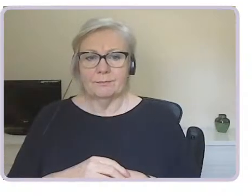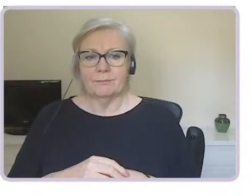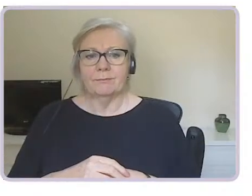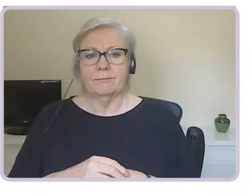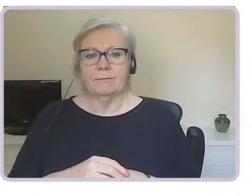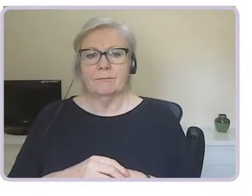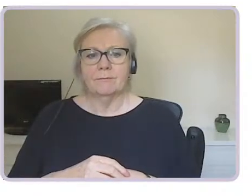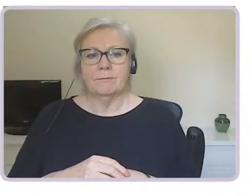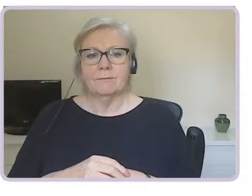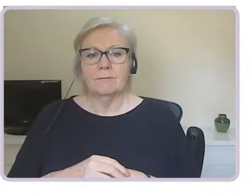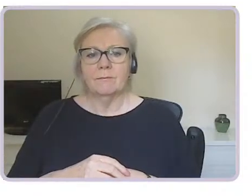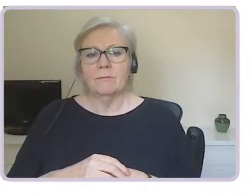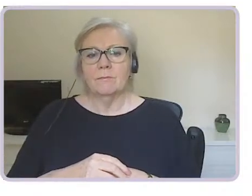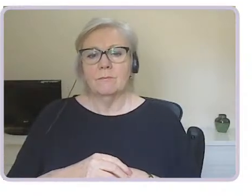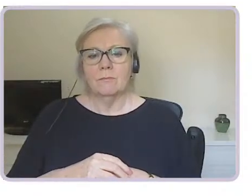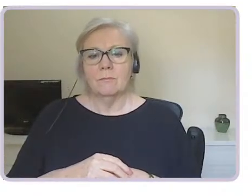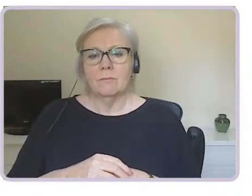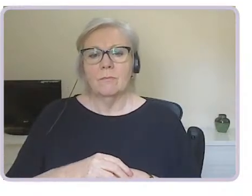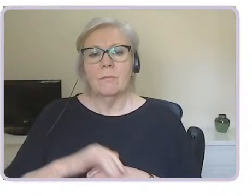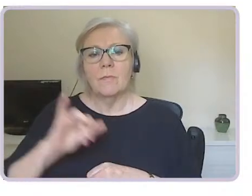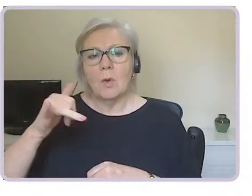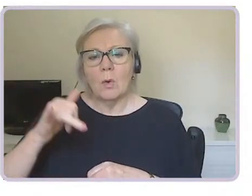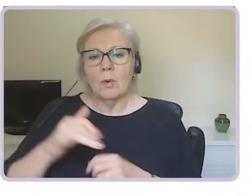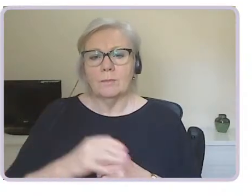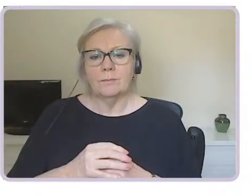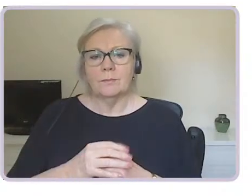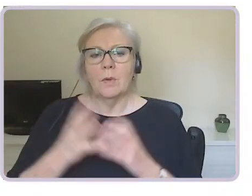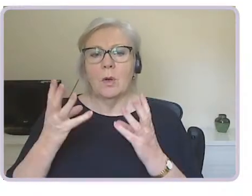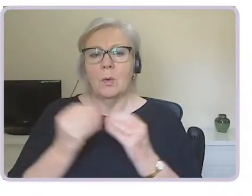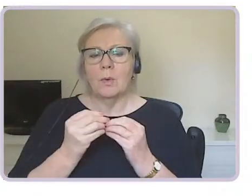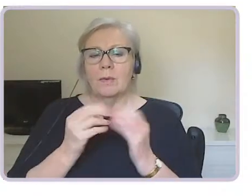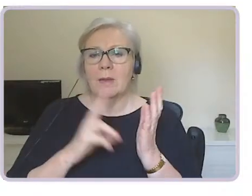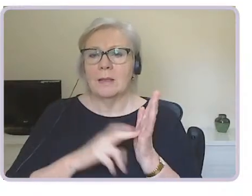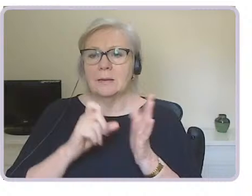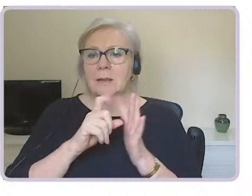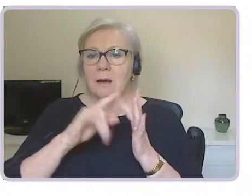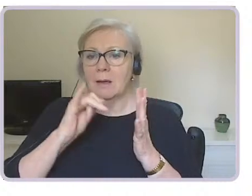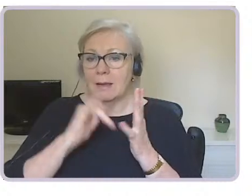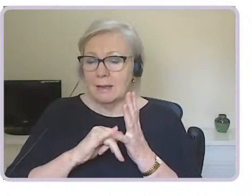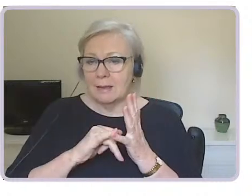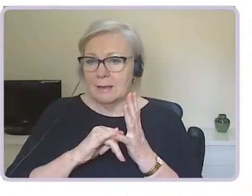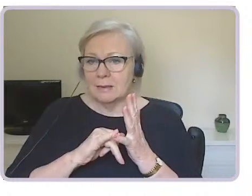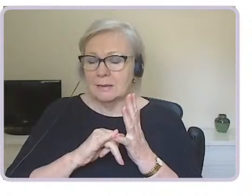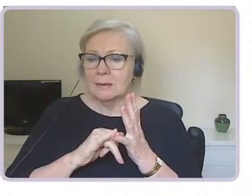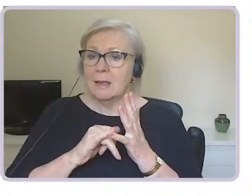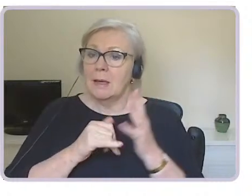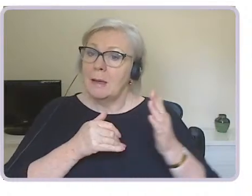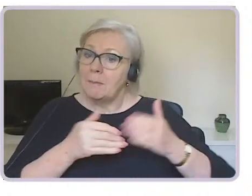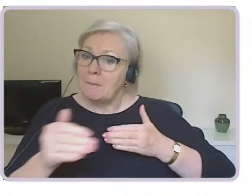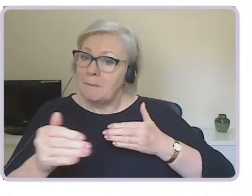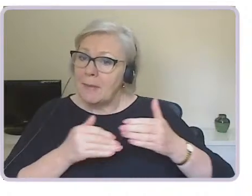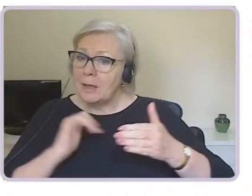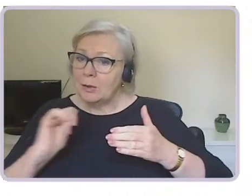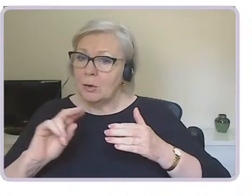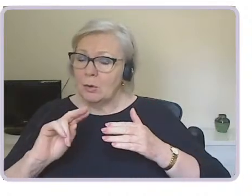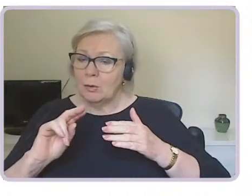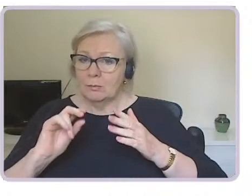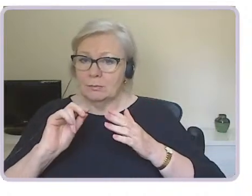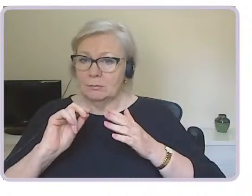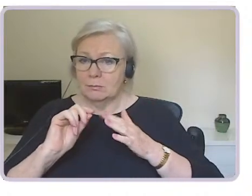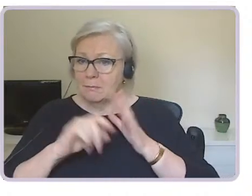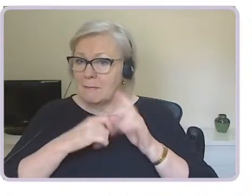in the case of NDIS and managing your a package yourself, to